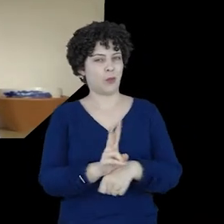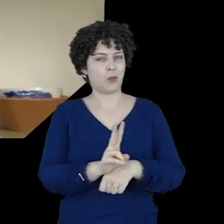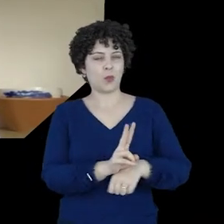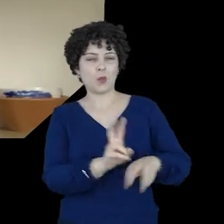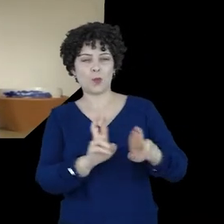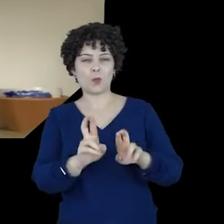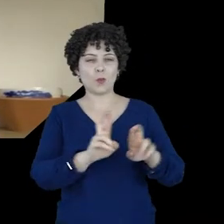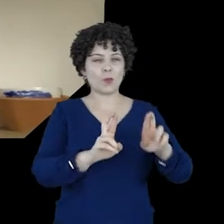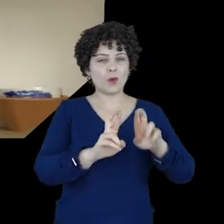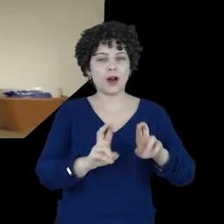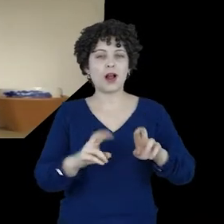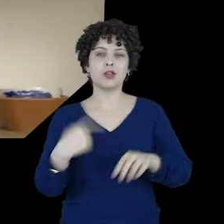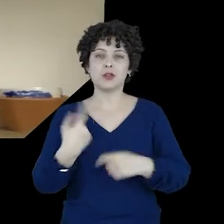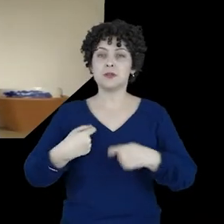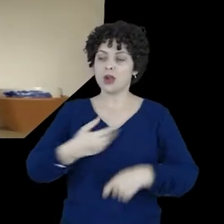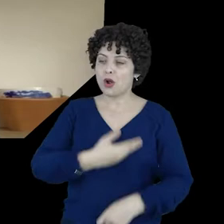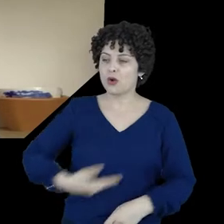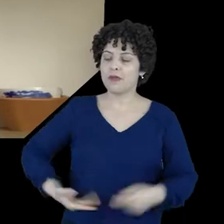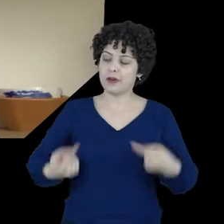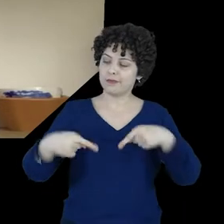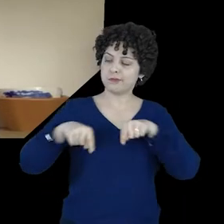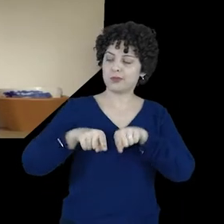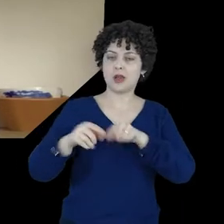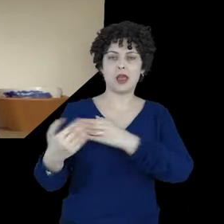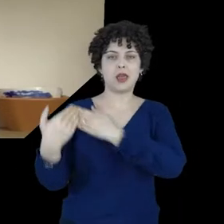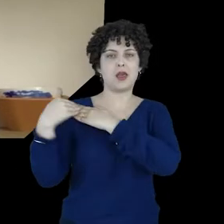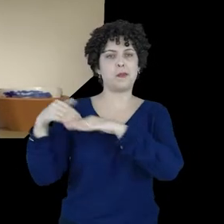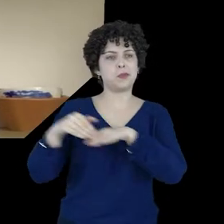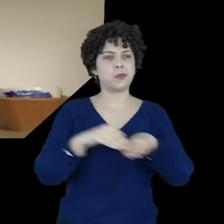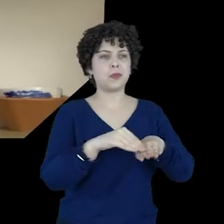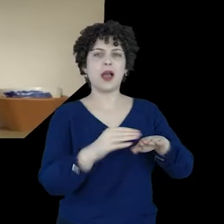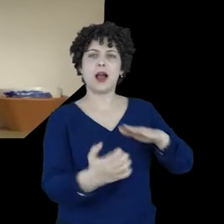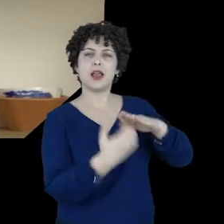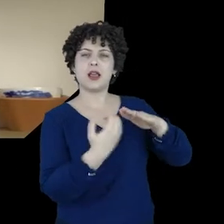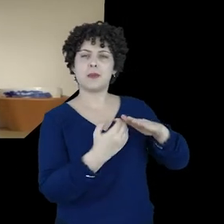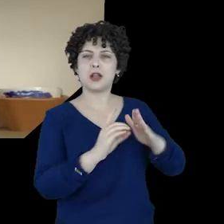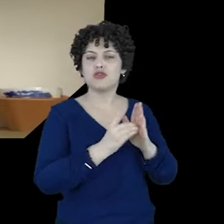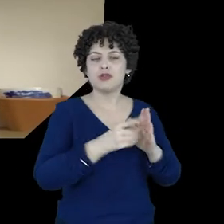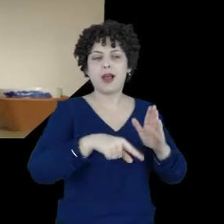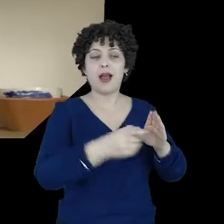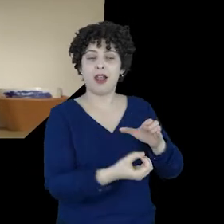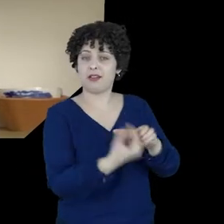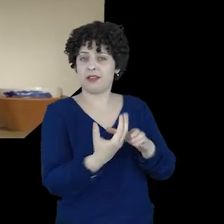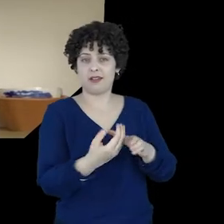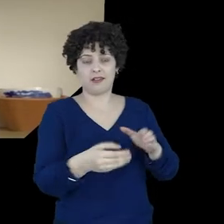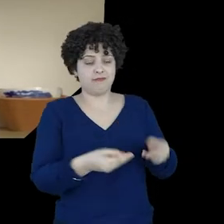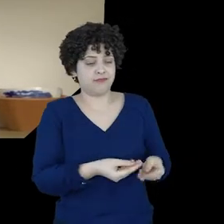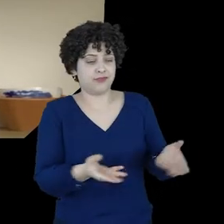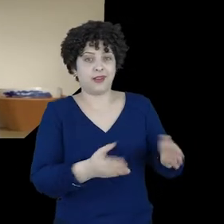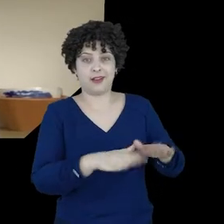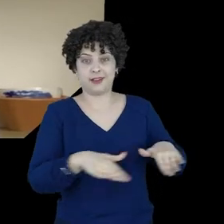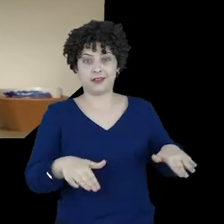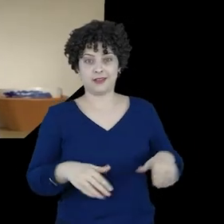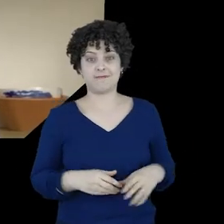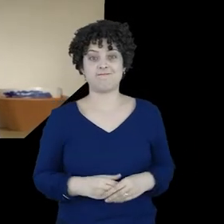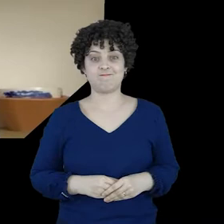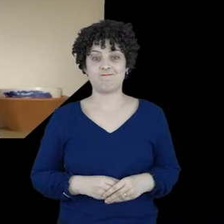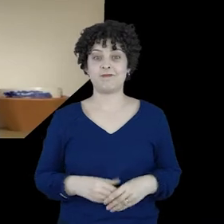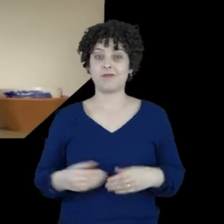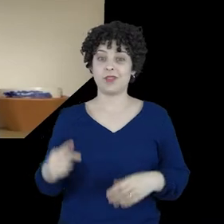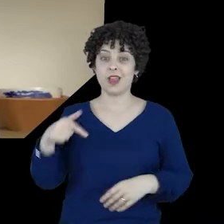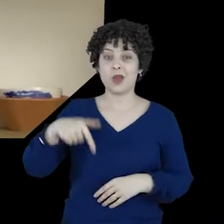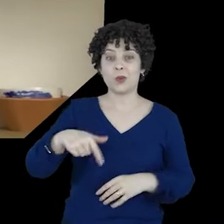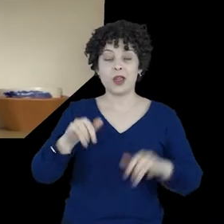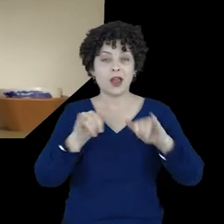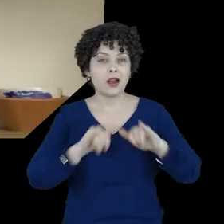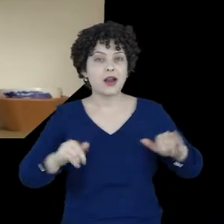need government to step up to the plate and hold companies to account for the digital world that they're making for children. And this is where I